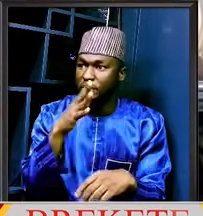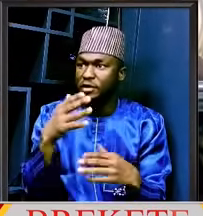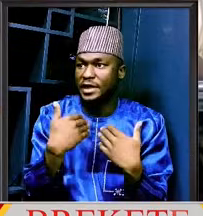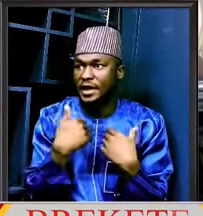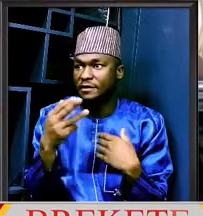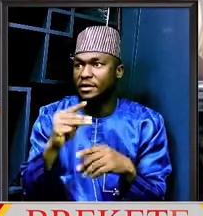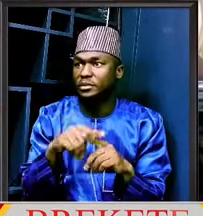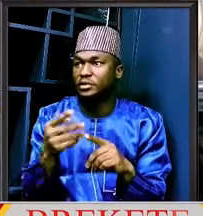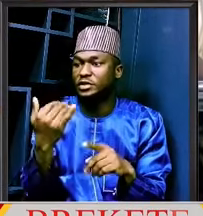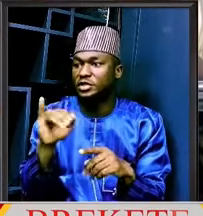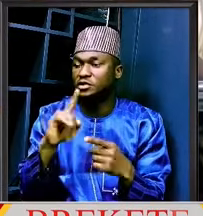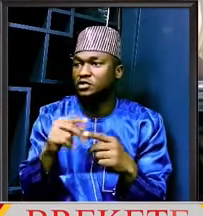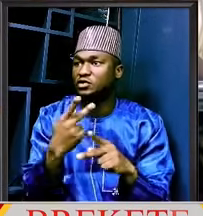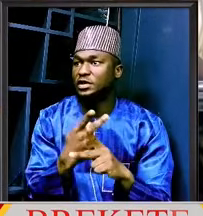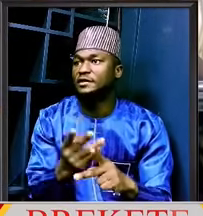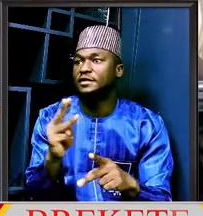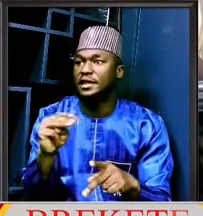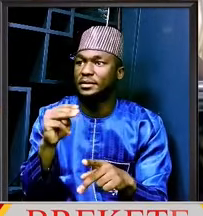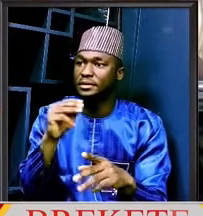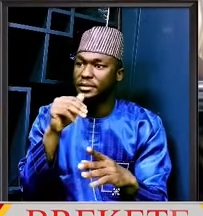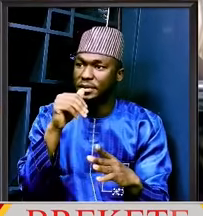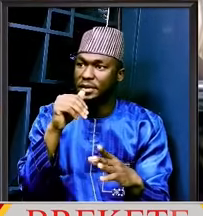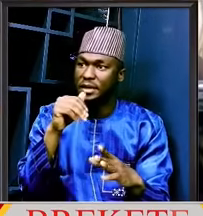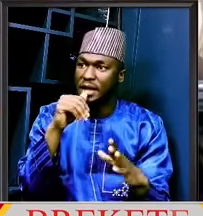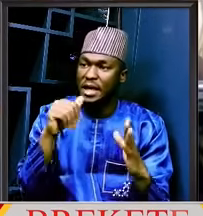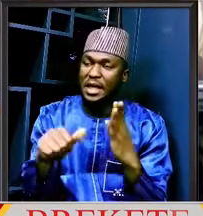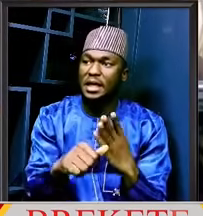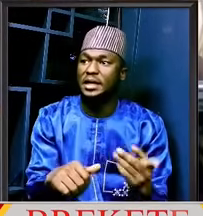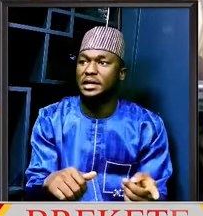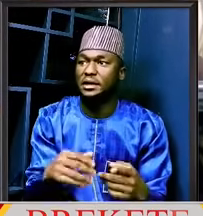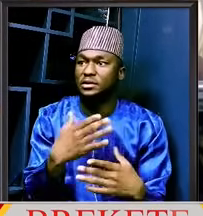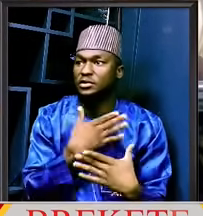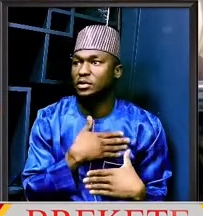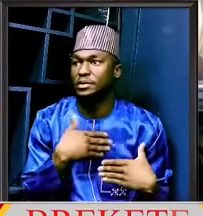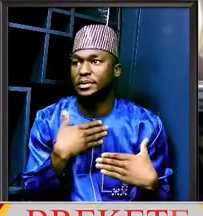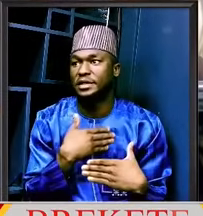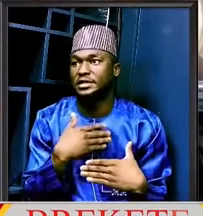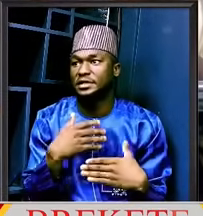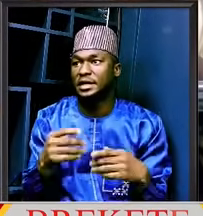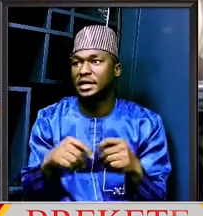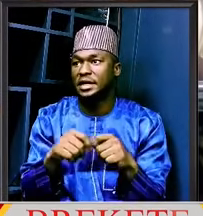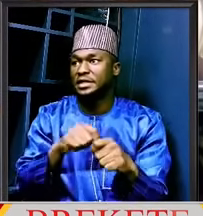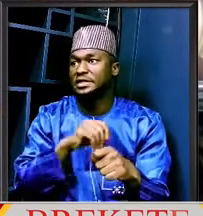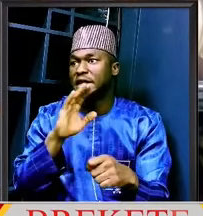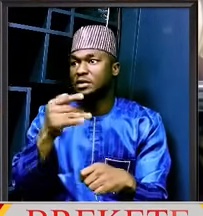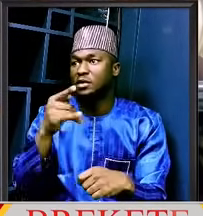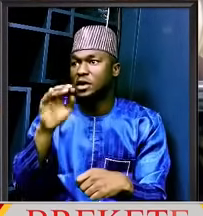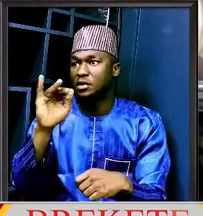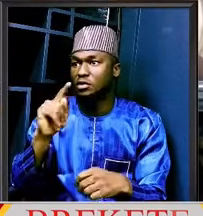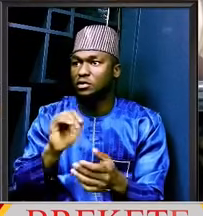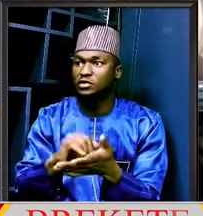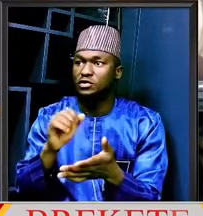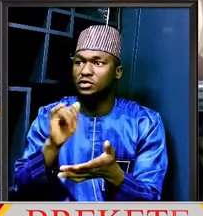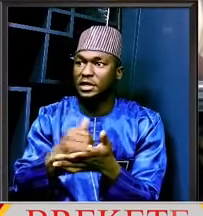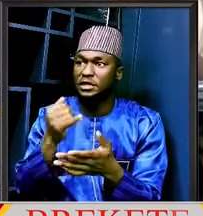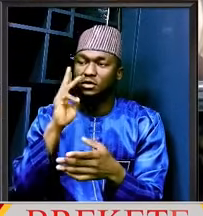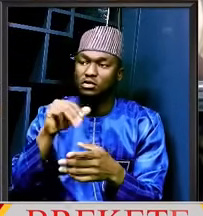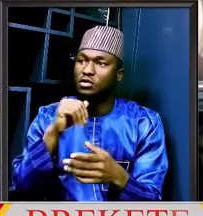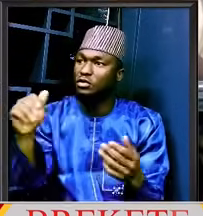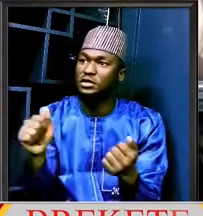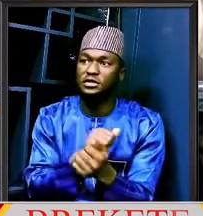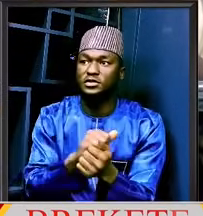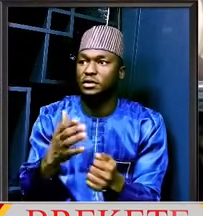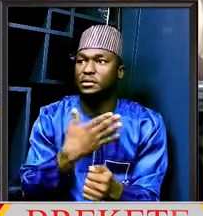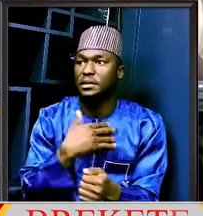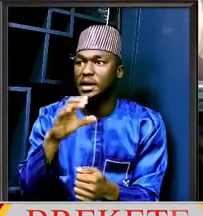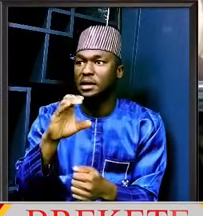keeps them indoors and feeds them inside. So please, tie your goats so that they won't come and trespass on my property and destroy my